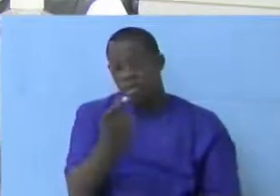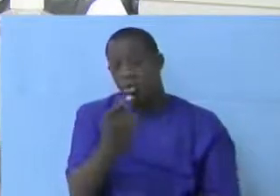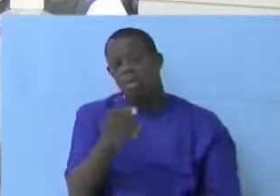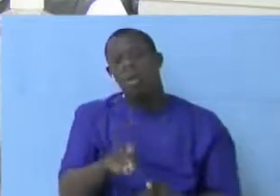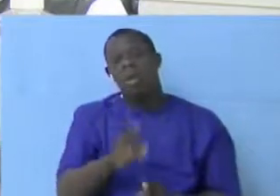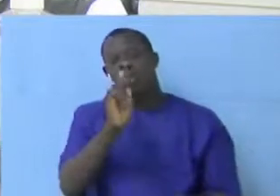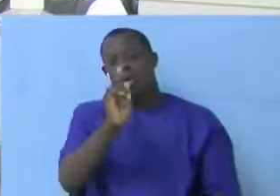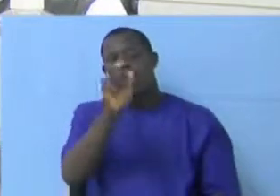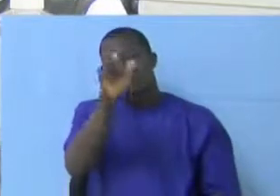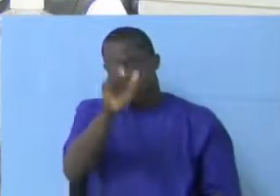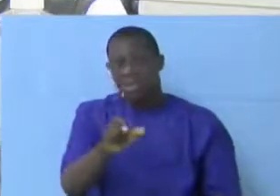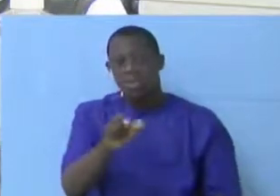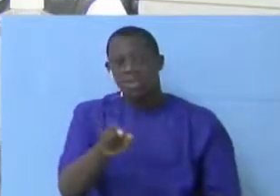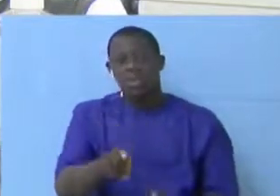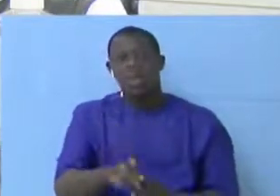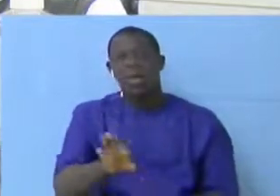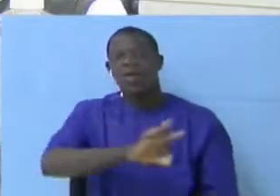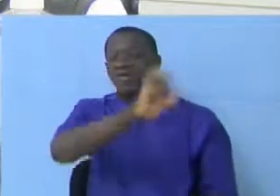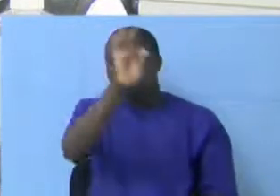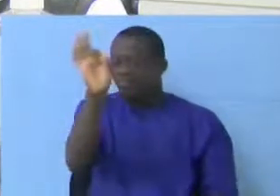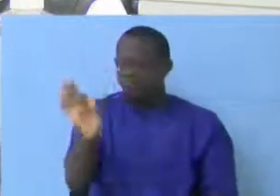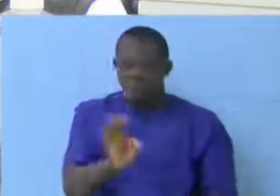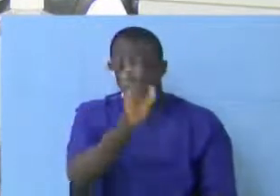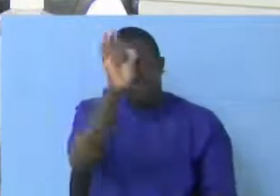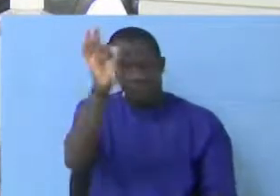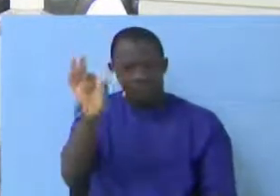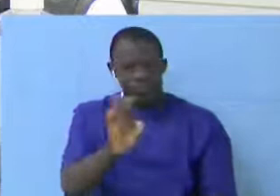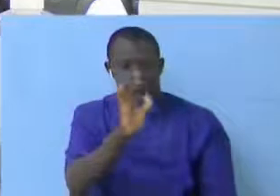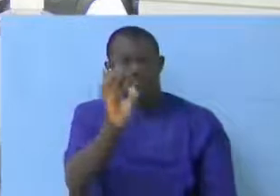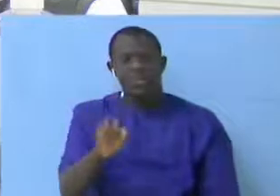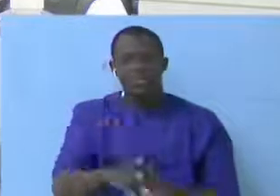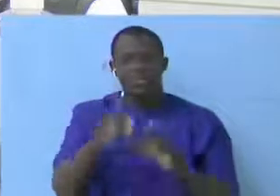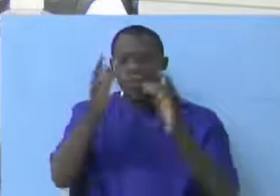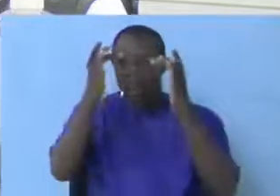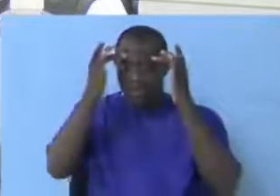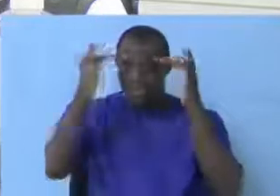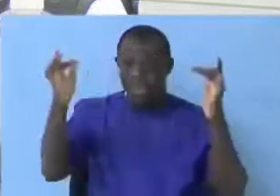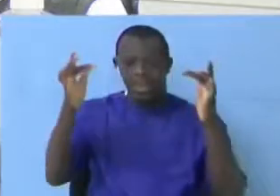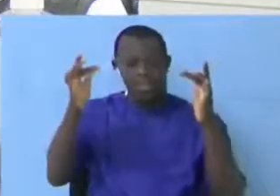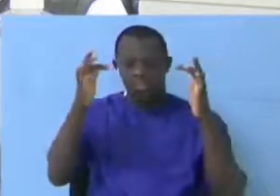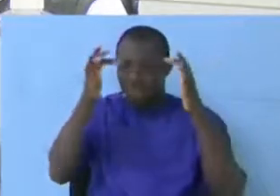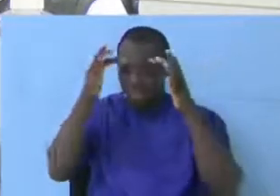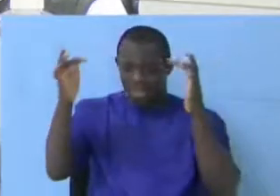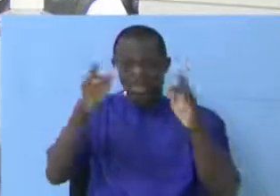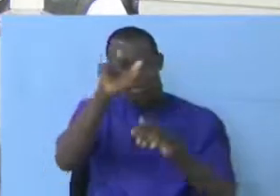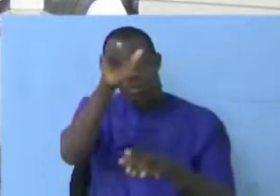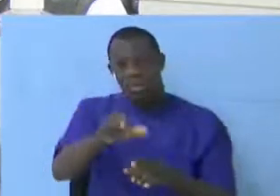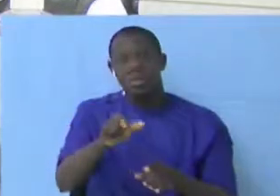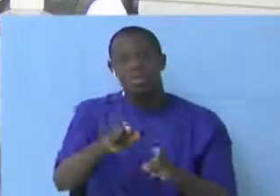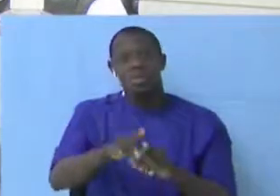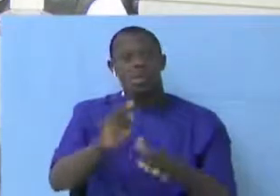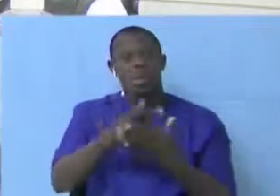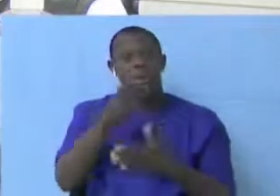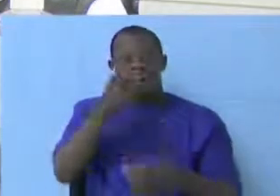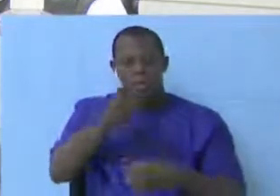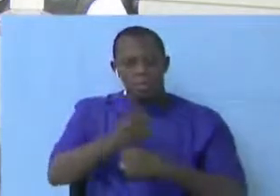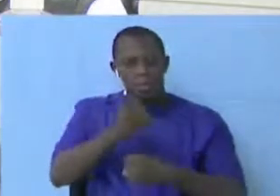but he was a very skillful, has all the potential to make this country's telecommunications